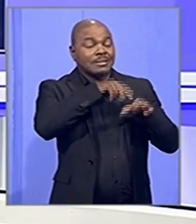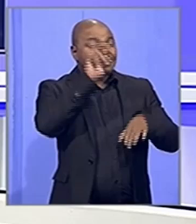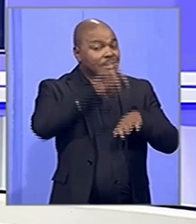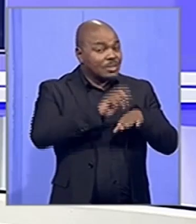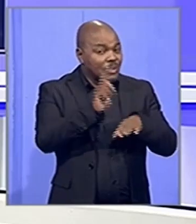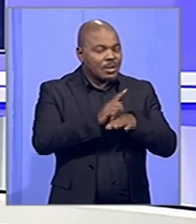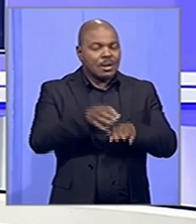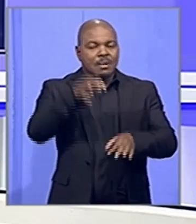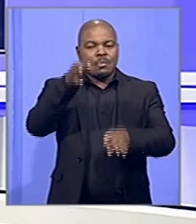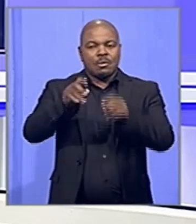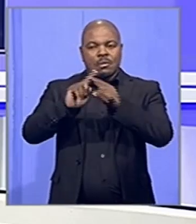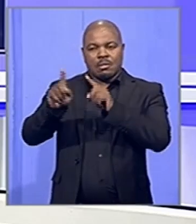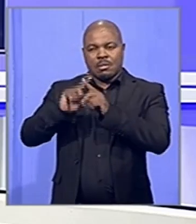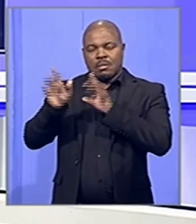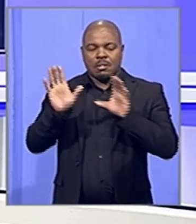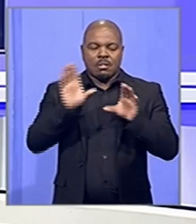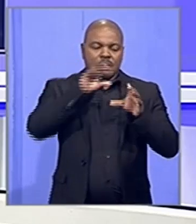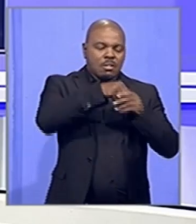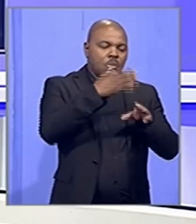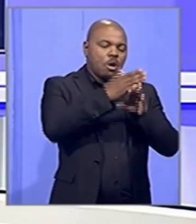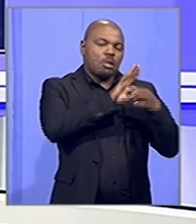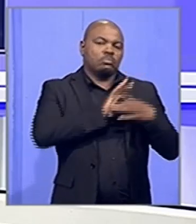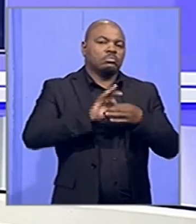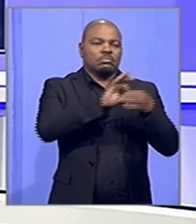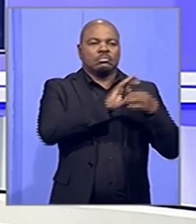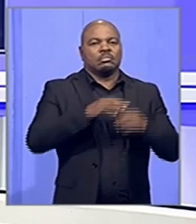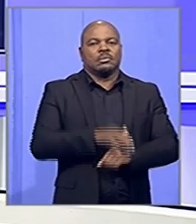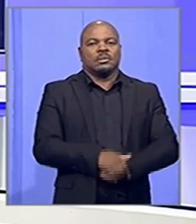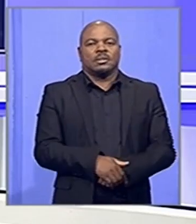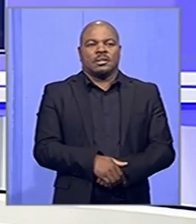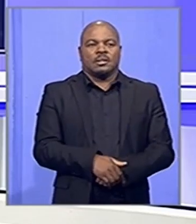boitlamo ho tswa mekgeng yohle ya dipolotiki hore e sebetse mmoho.